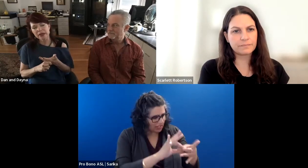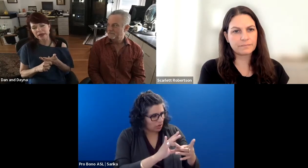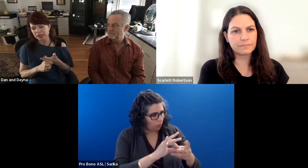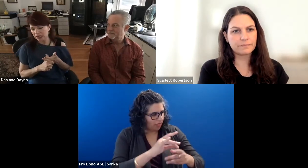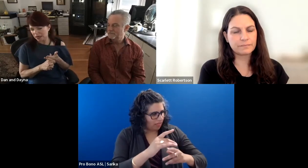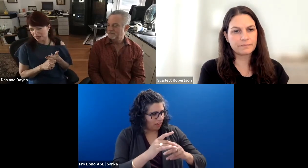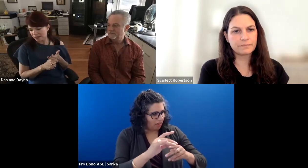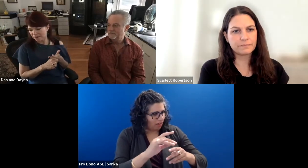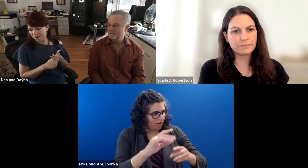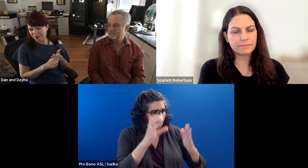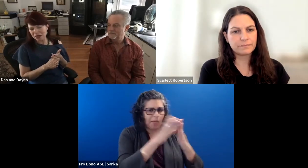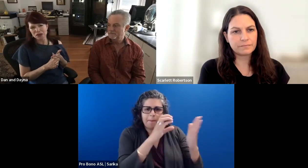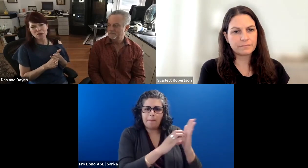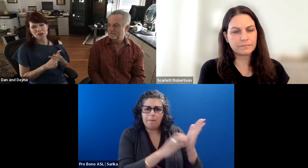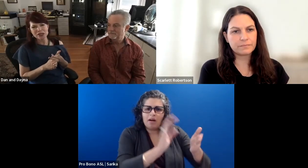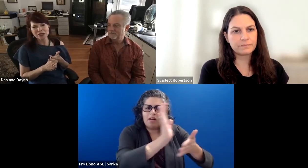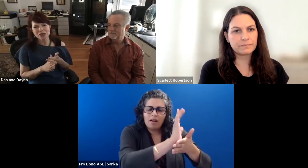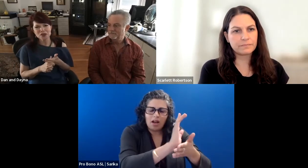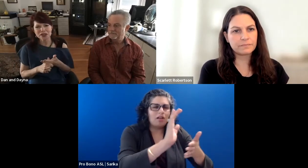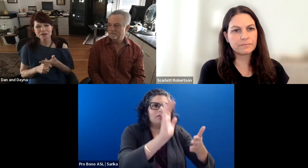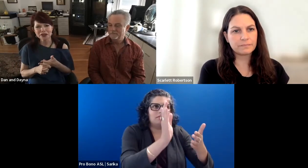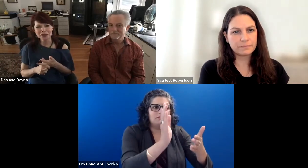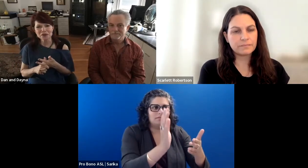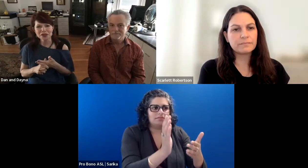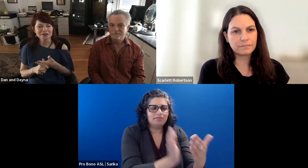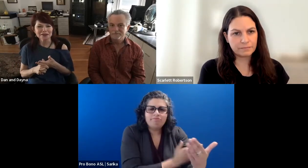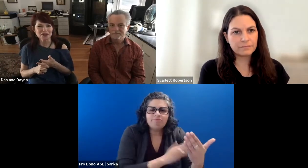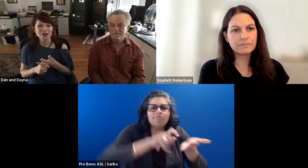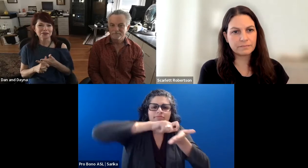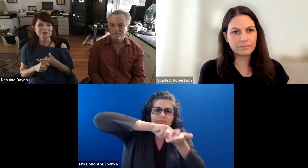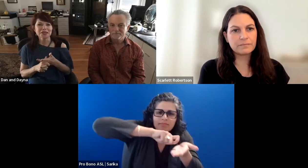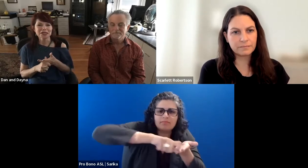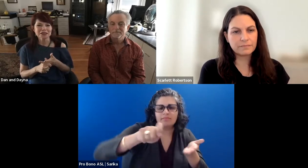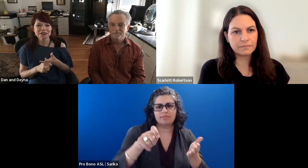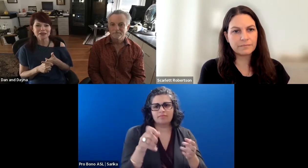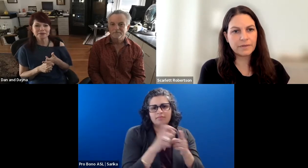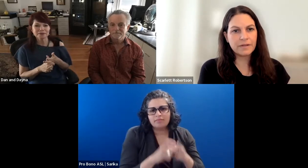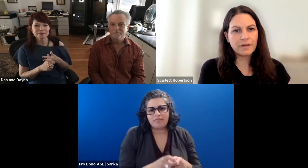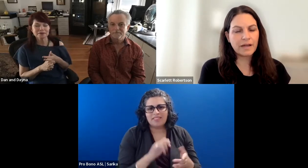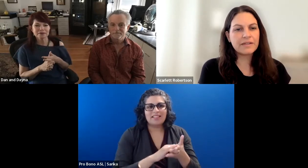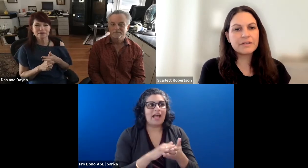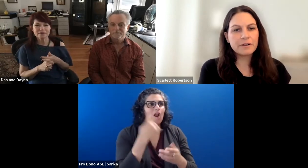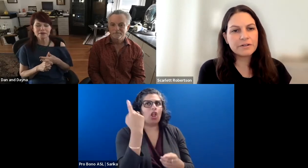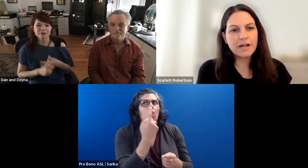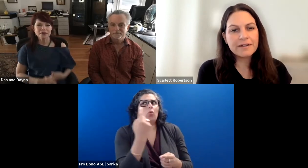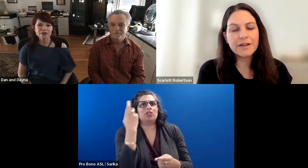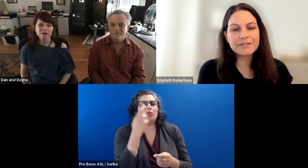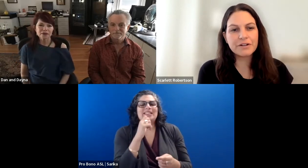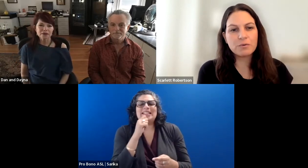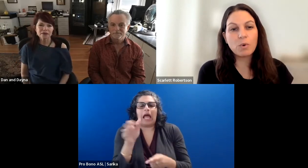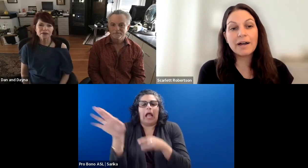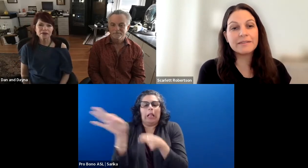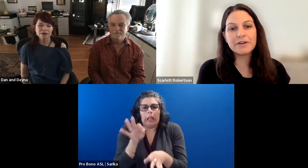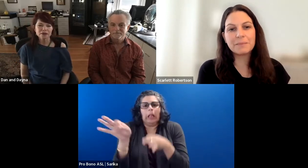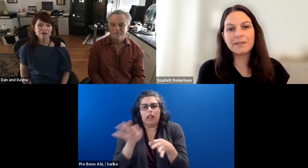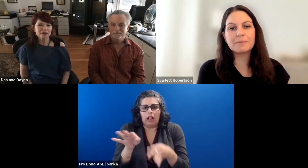think that that alone was reason not to try to define what the song means. I think you also kind of answer